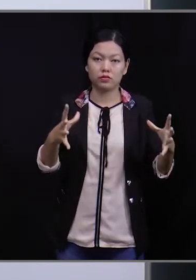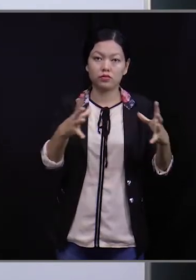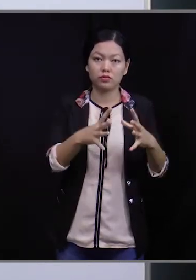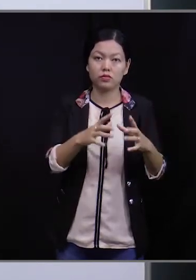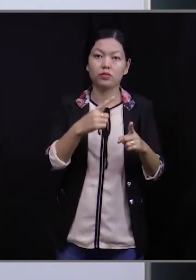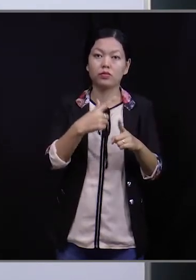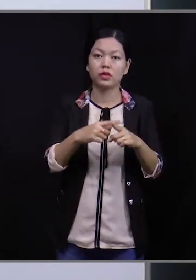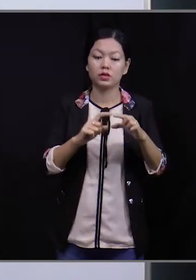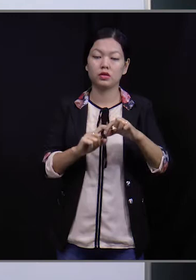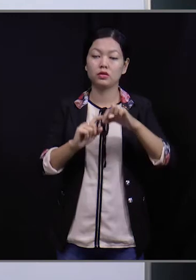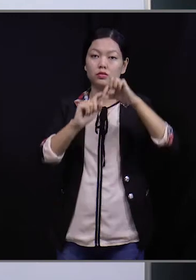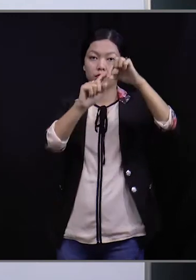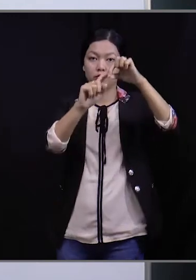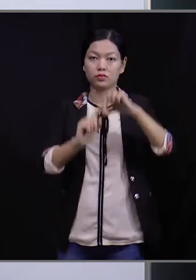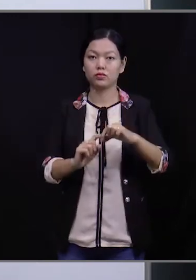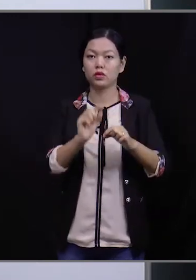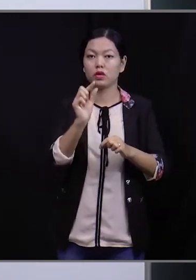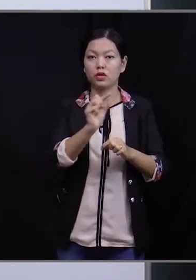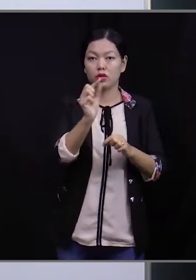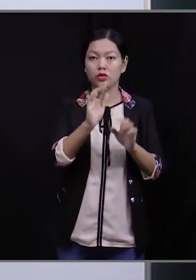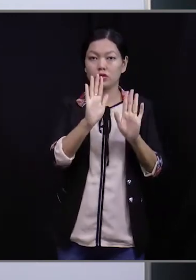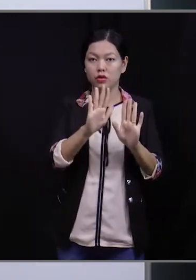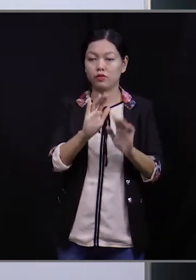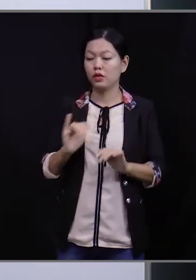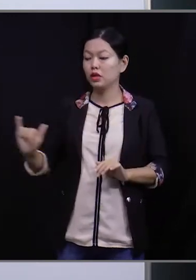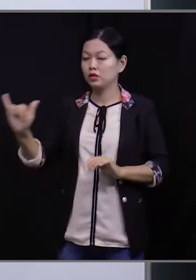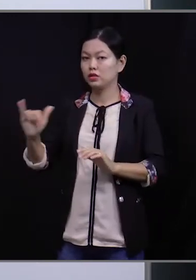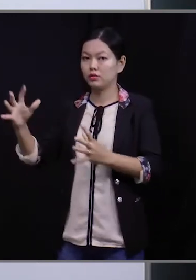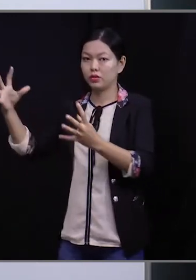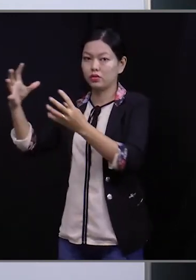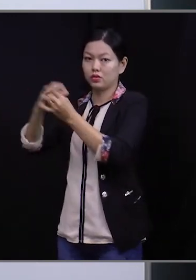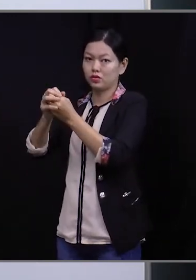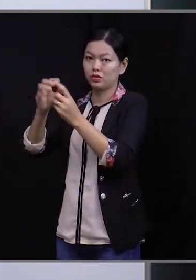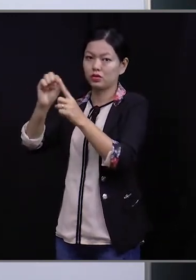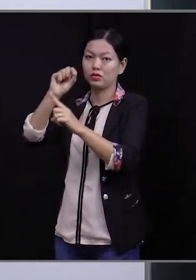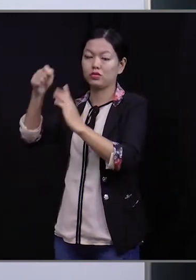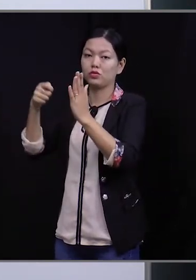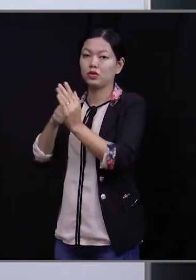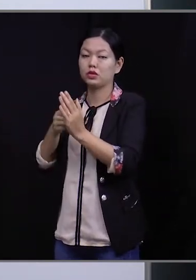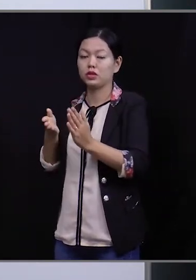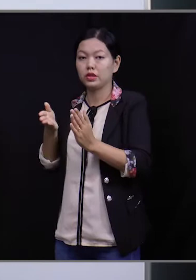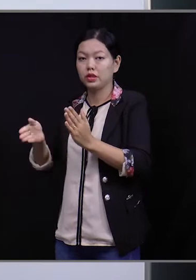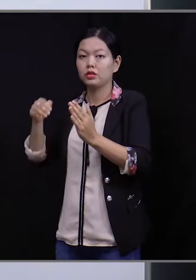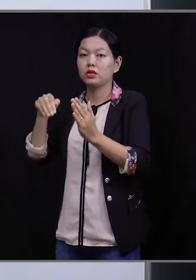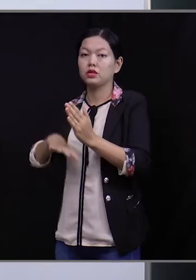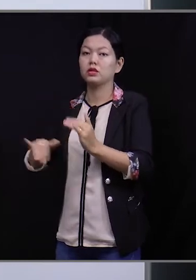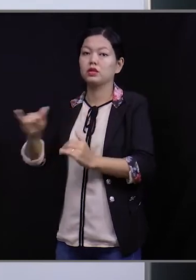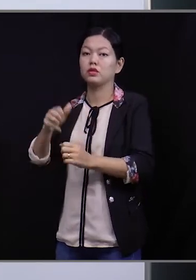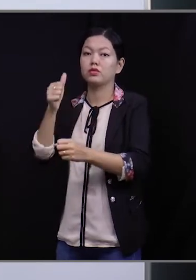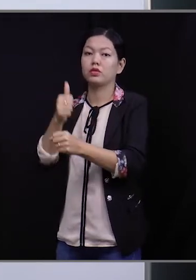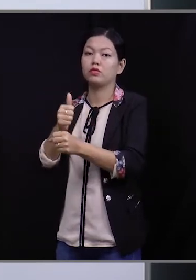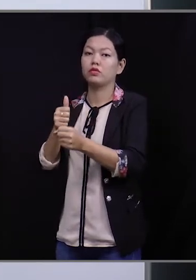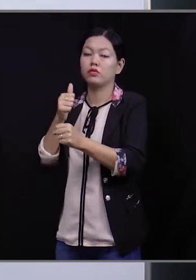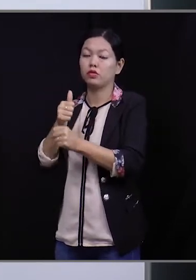come. Likewise, when they adopt this, the same thing will happen. Clear or not? And the points are